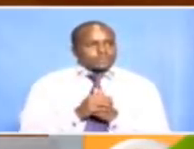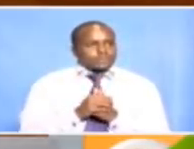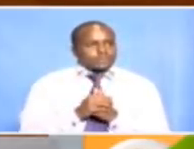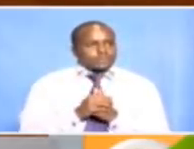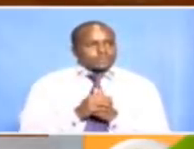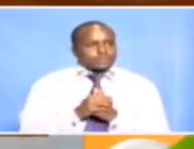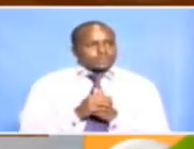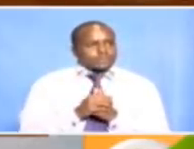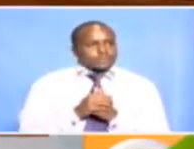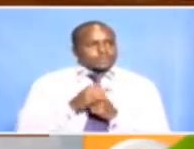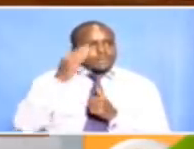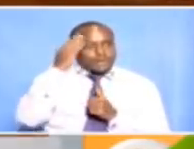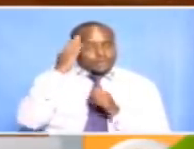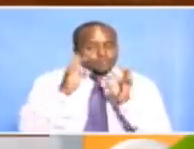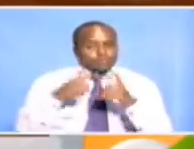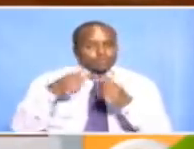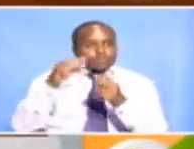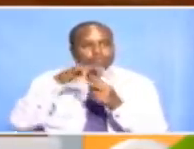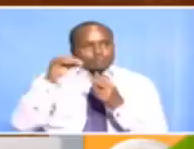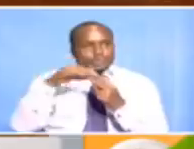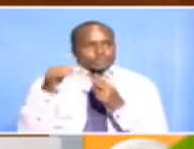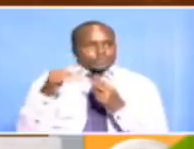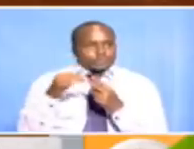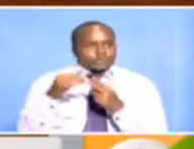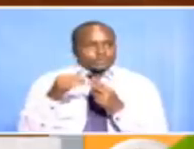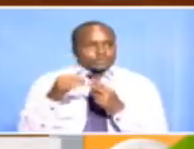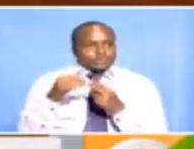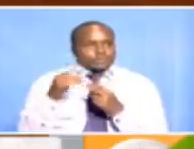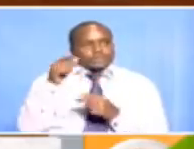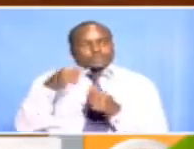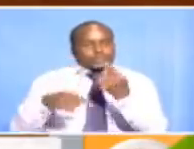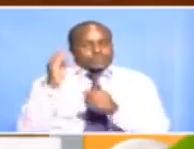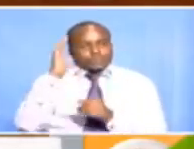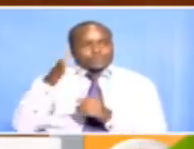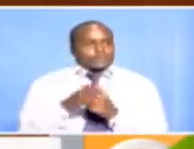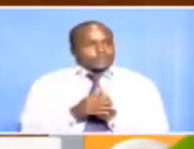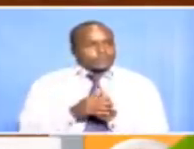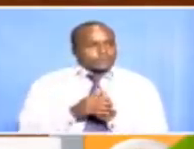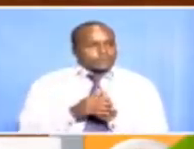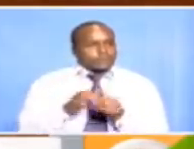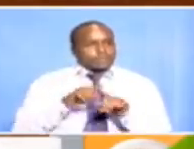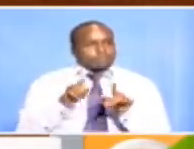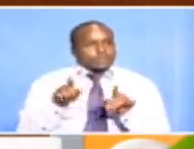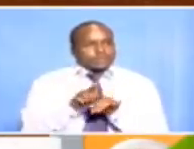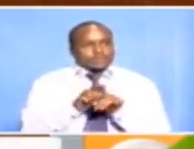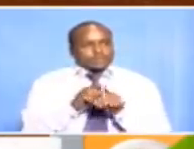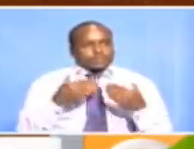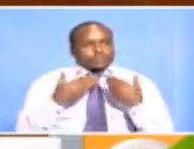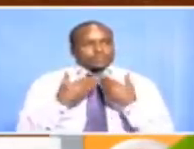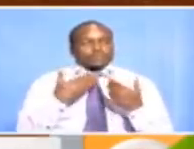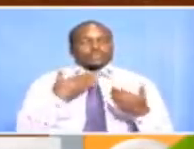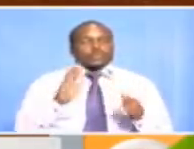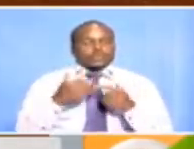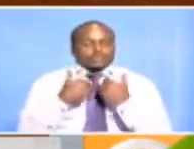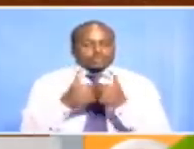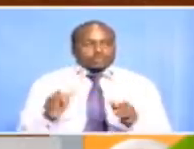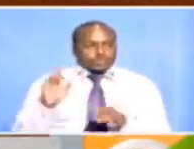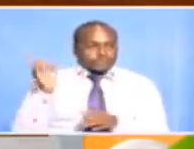Mm. I know if you go for nominations, you're on the ground, you will win. But also, we don't want to lose this Nairobi.